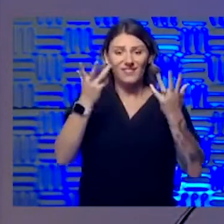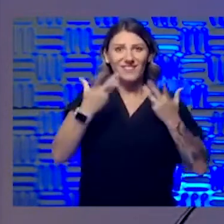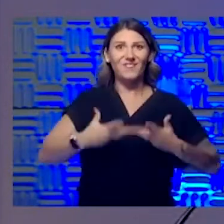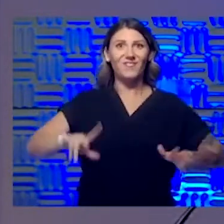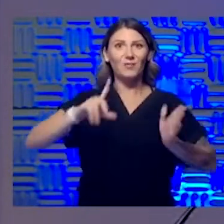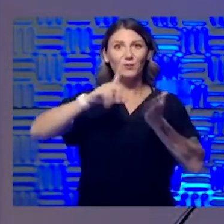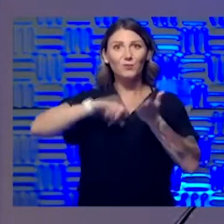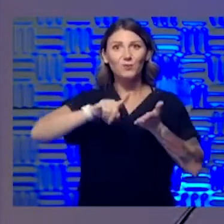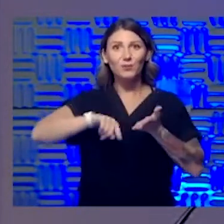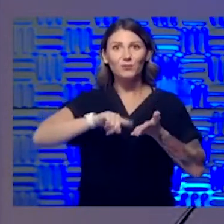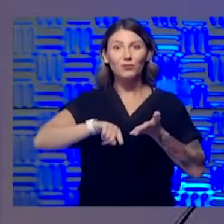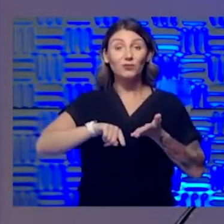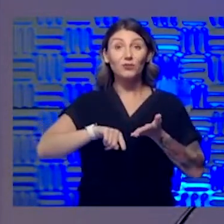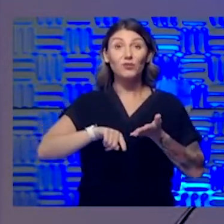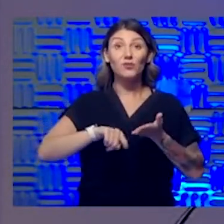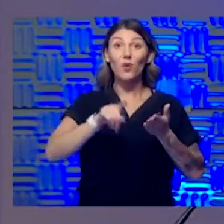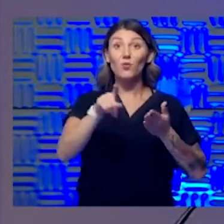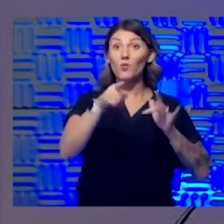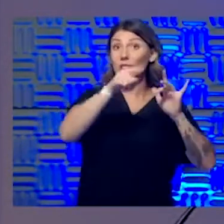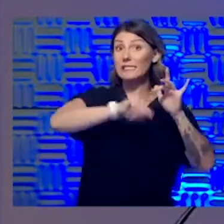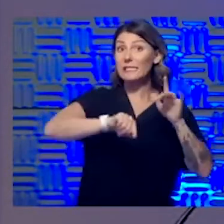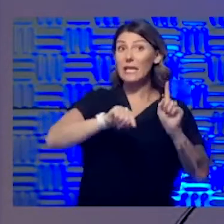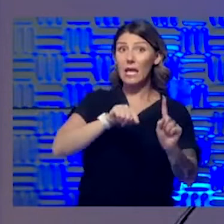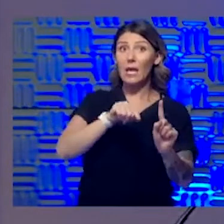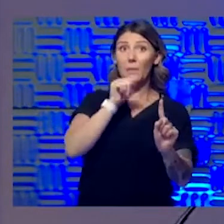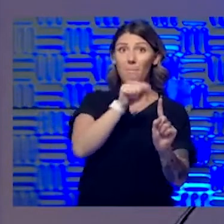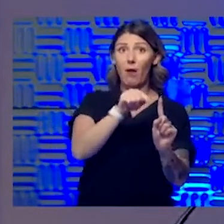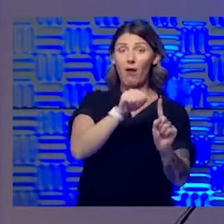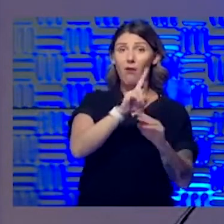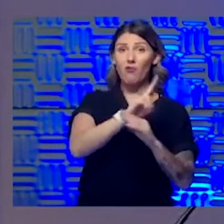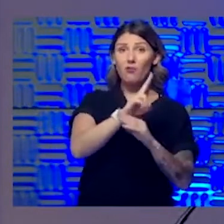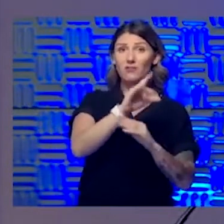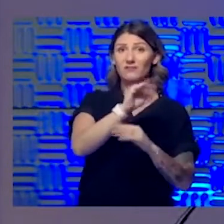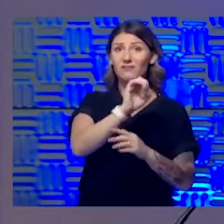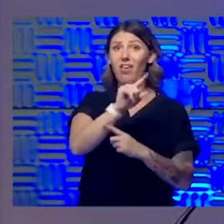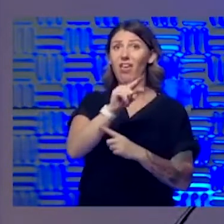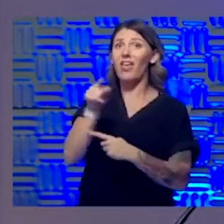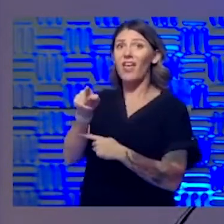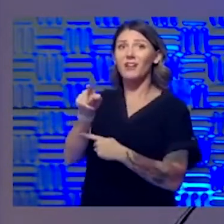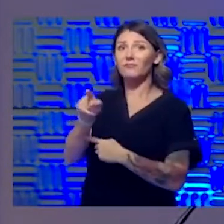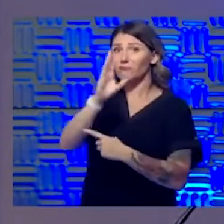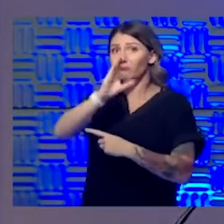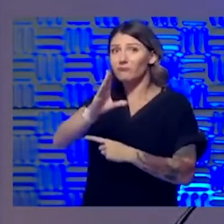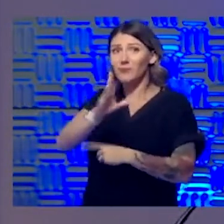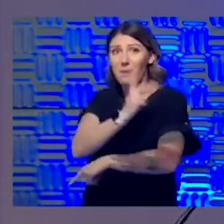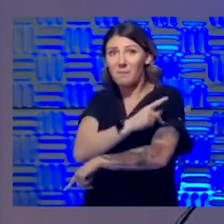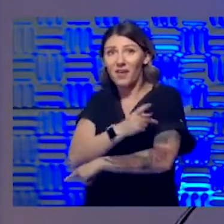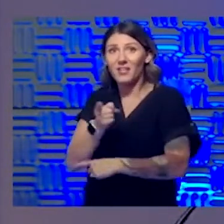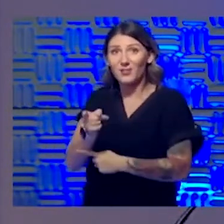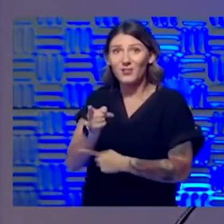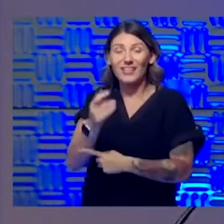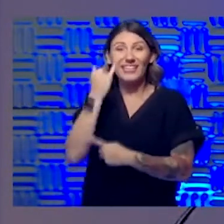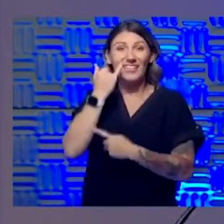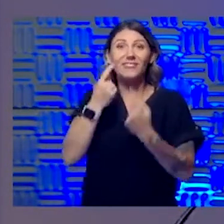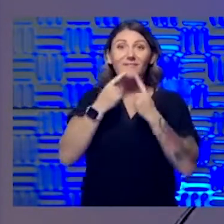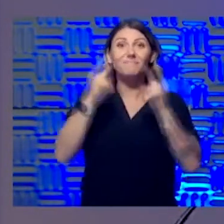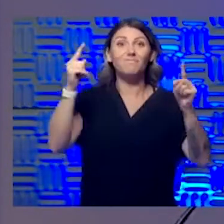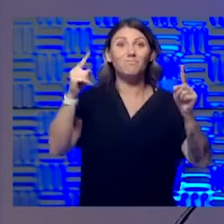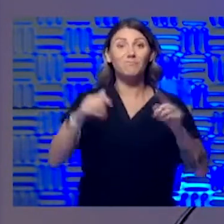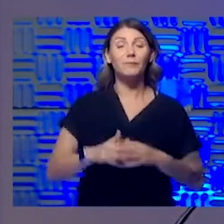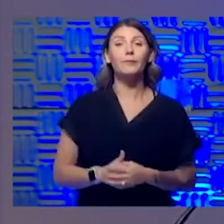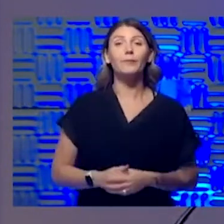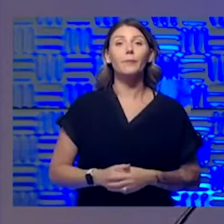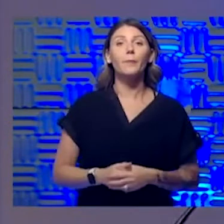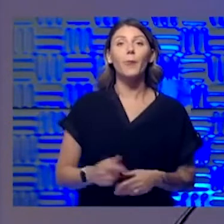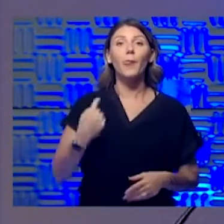test directly whether or not that drug has some efficacy. And we come up